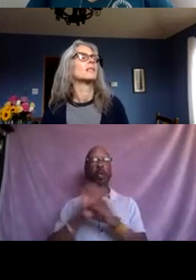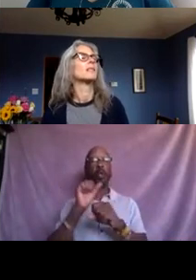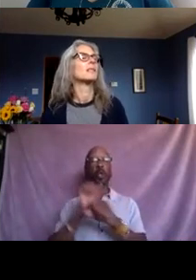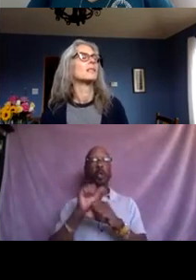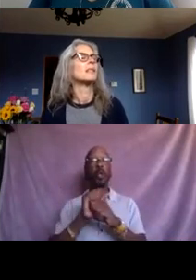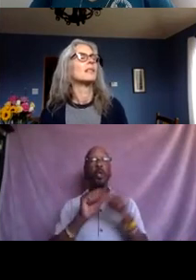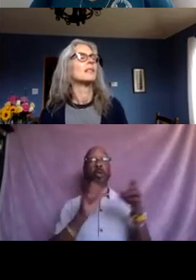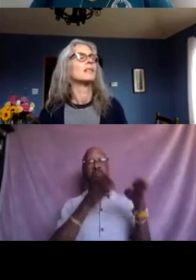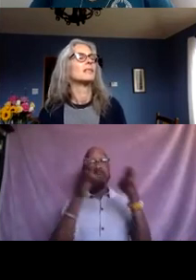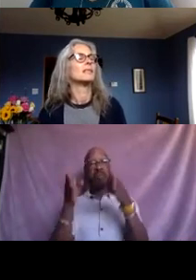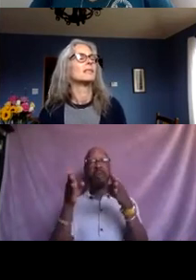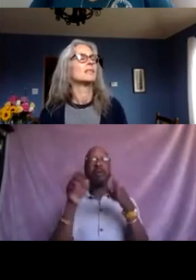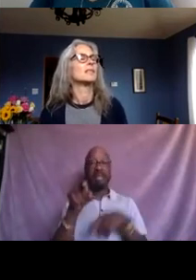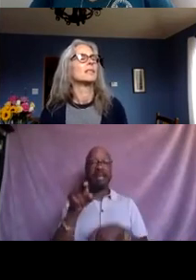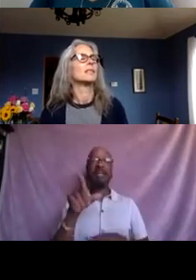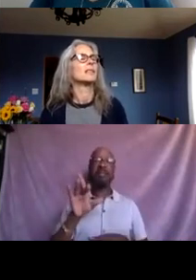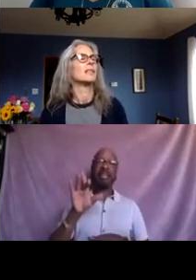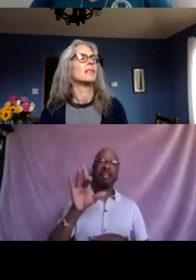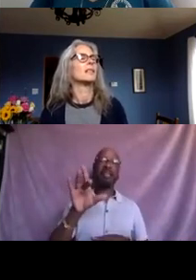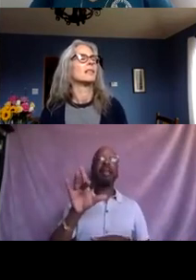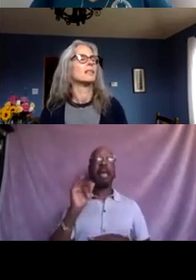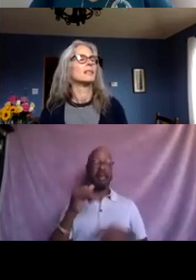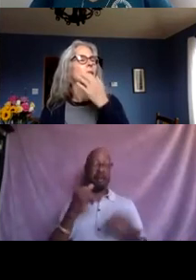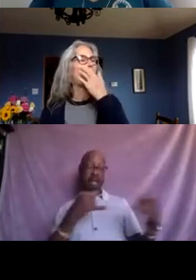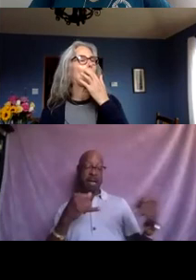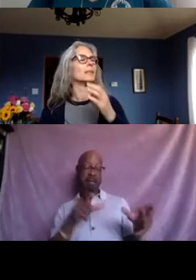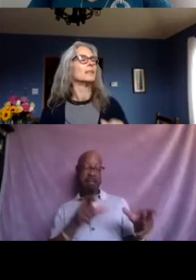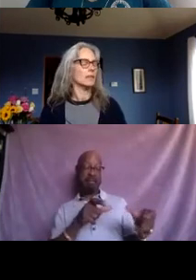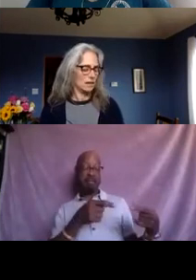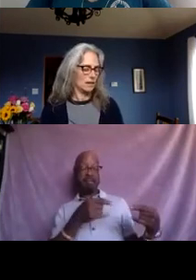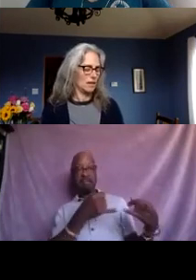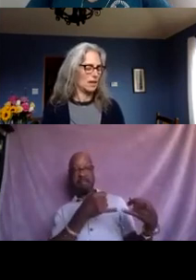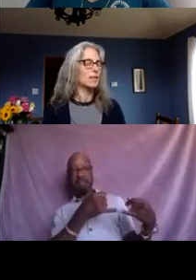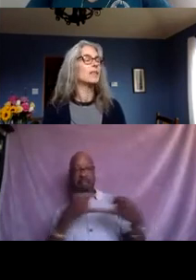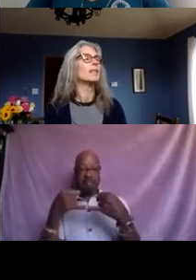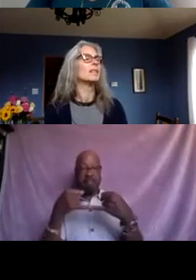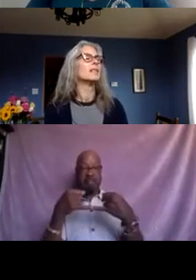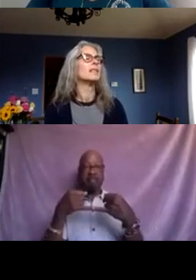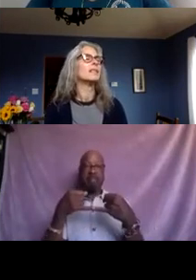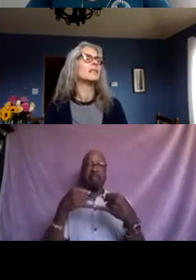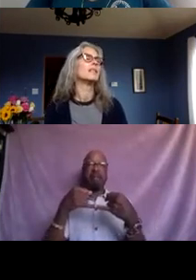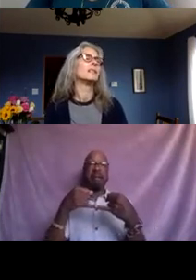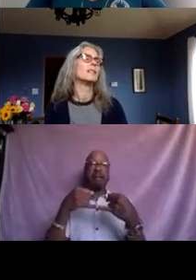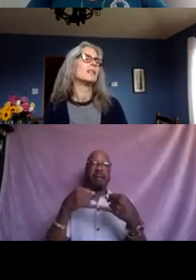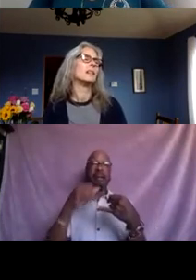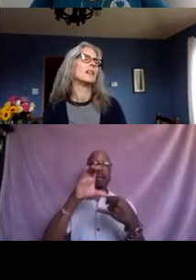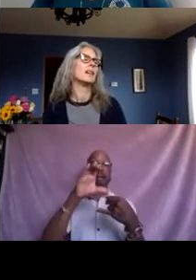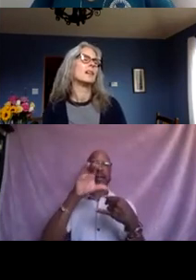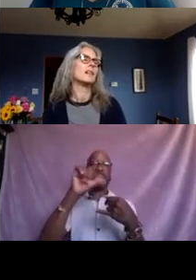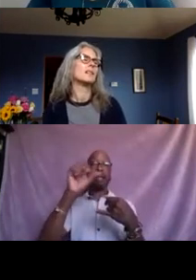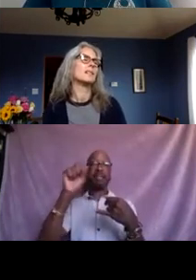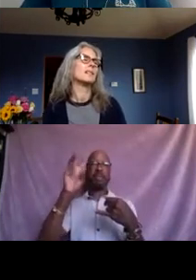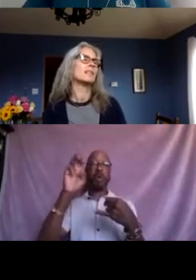on classwork, that thick, dark line will move over under classwork because then I'm on the classwork tab. So that thick, dark line is going to show me where I